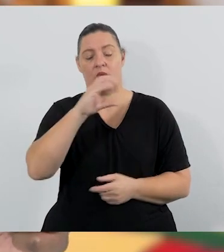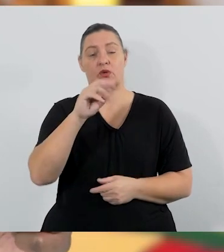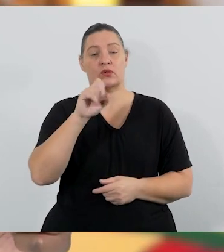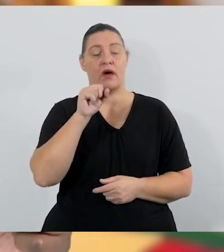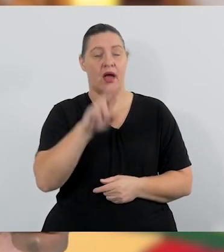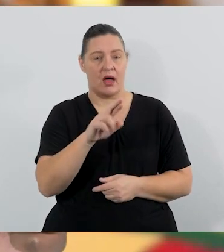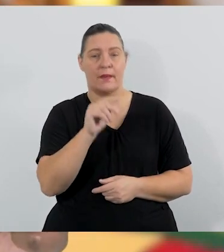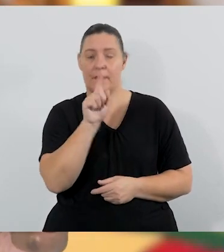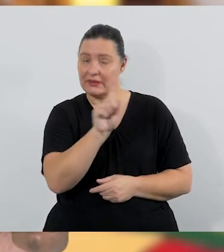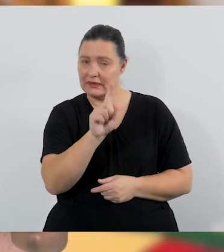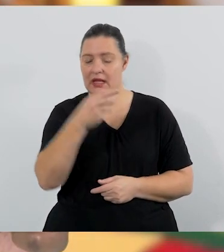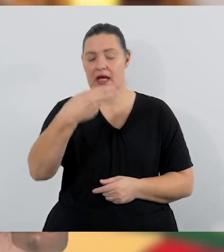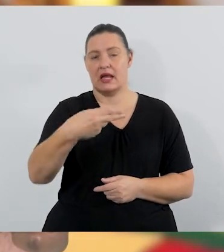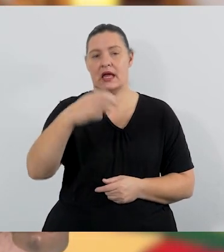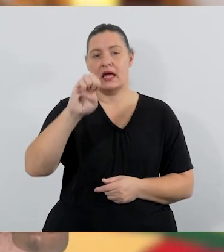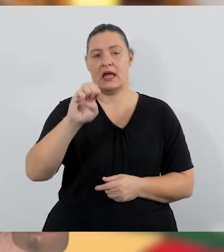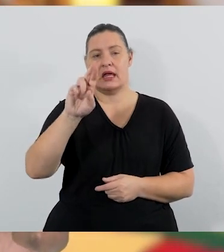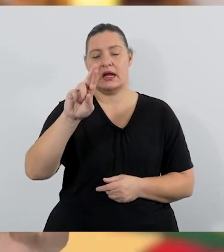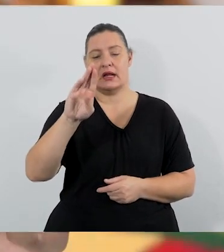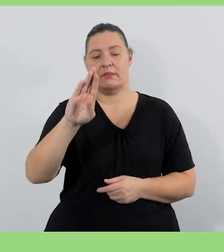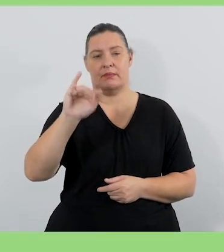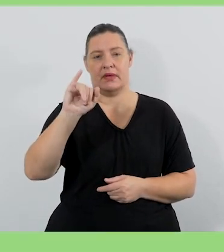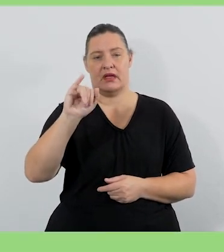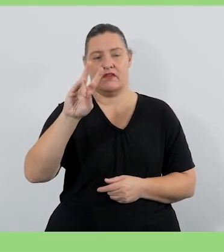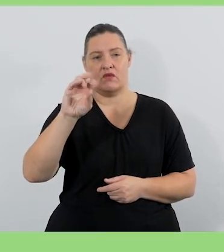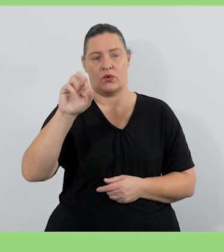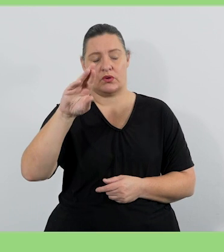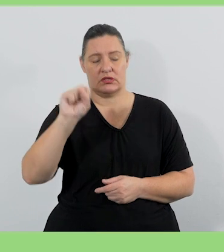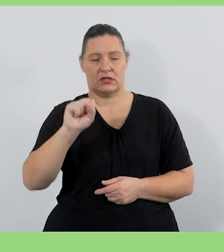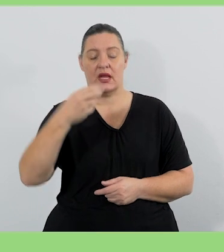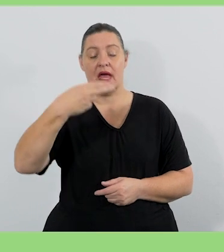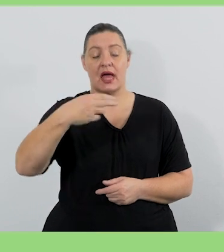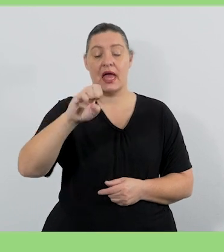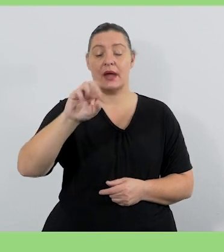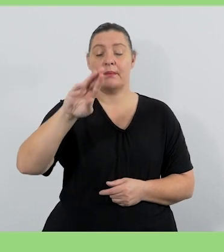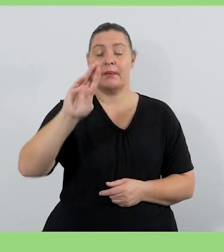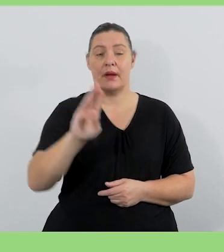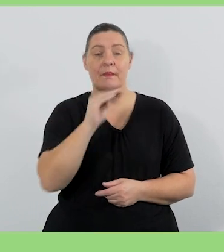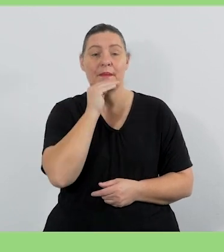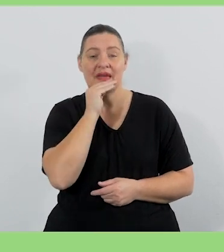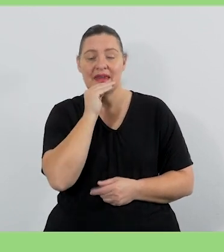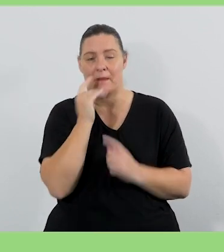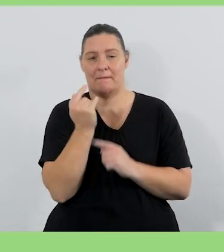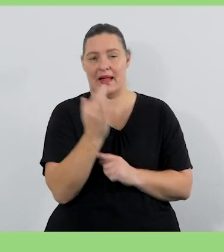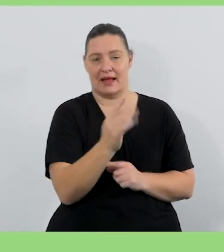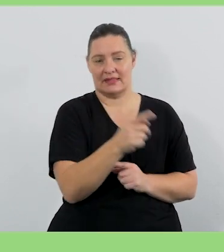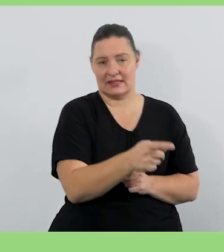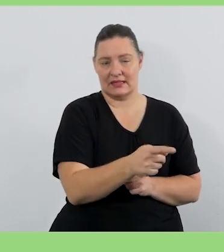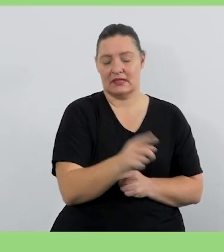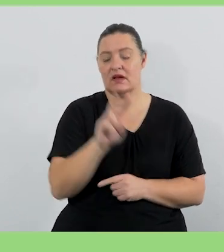consumer, which is herbivores. So the term herb means plants,